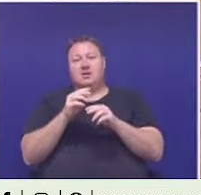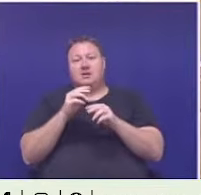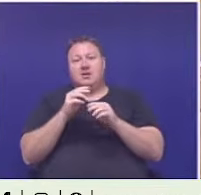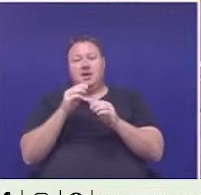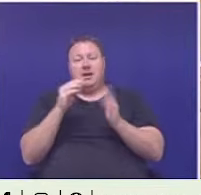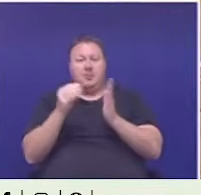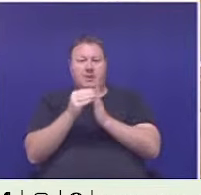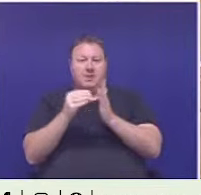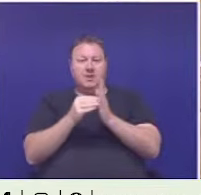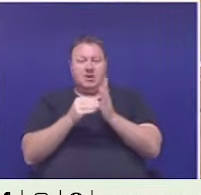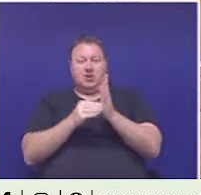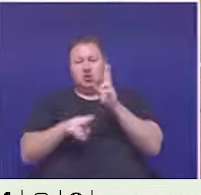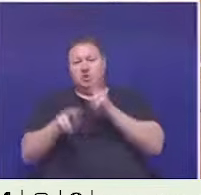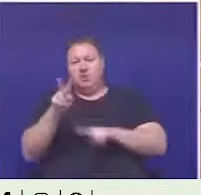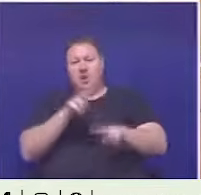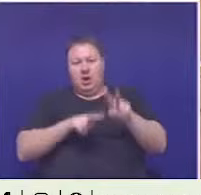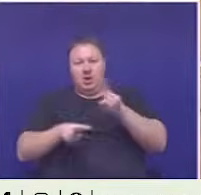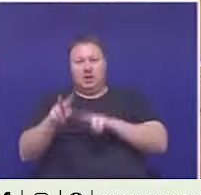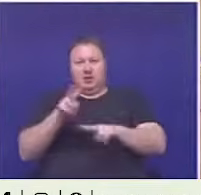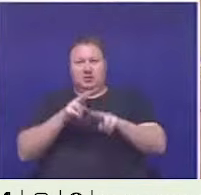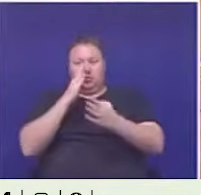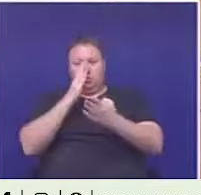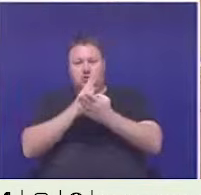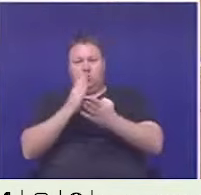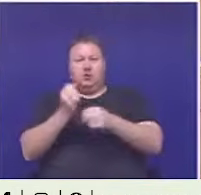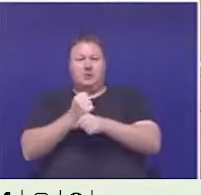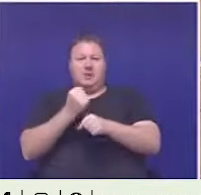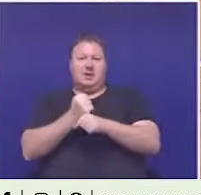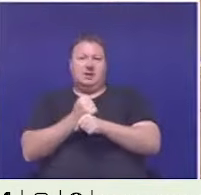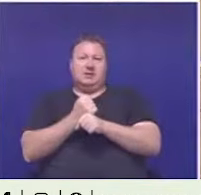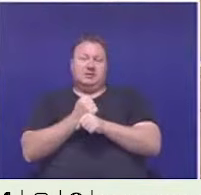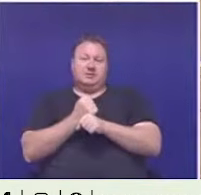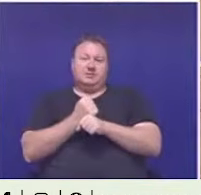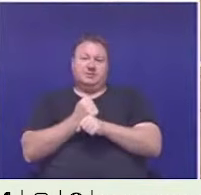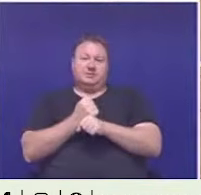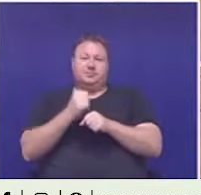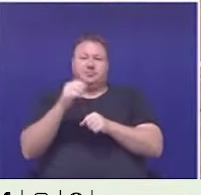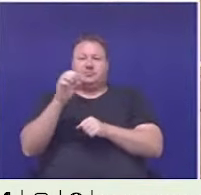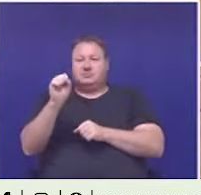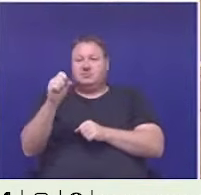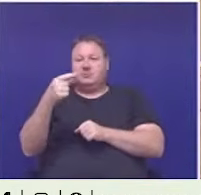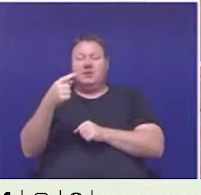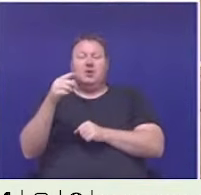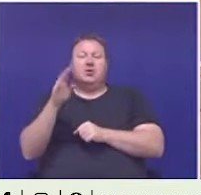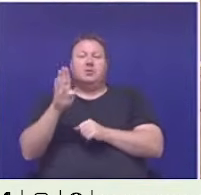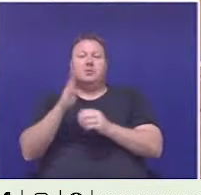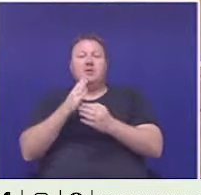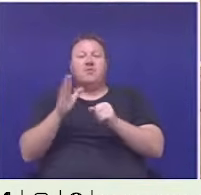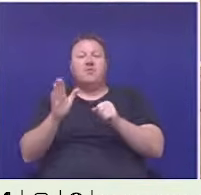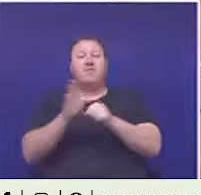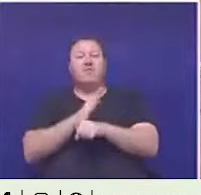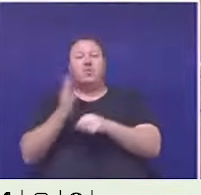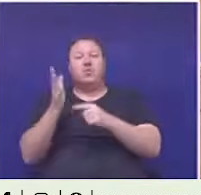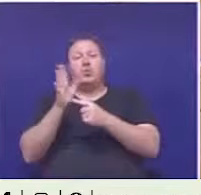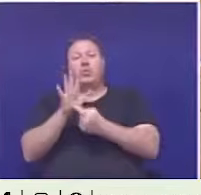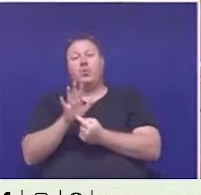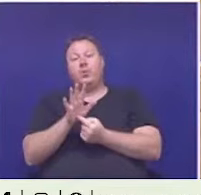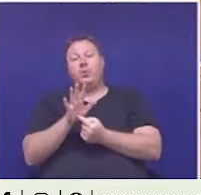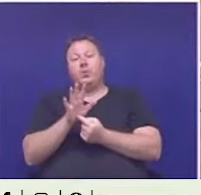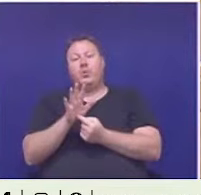implementation to ensure that the training of the SGBs is translated